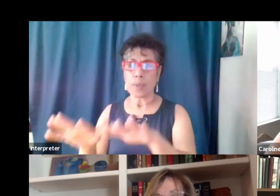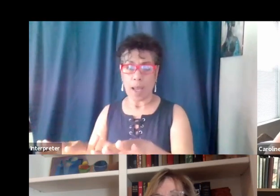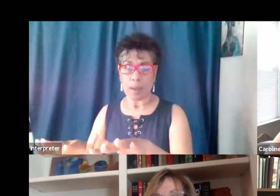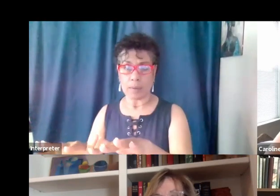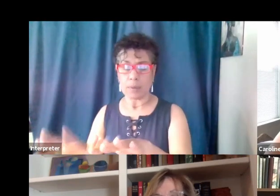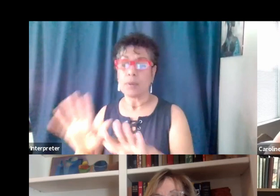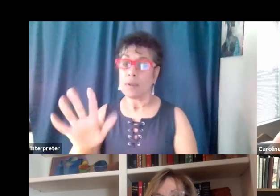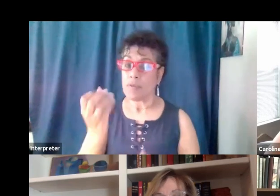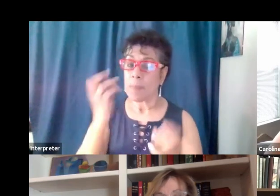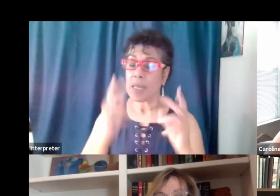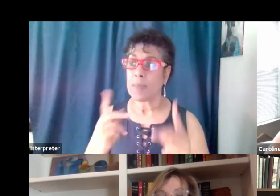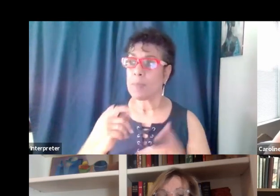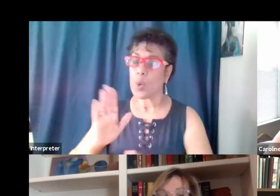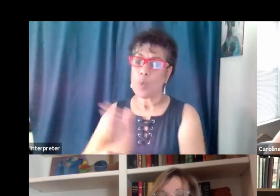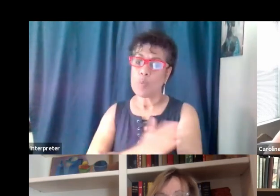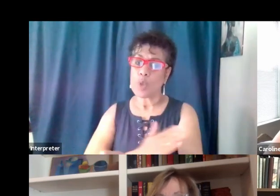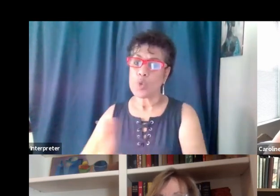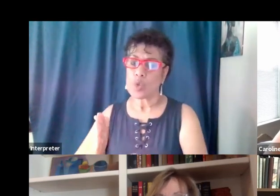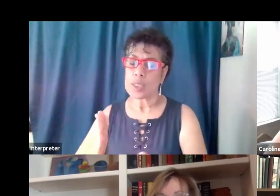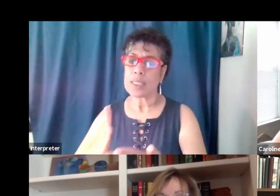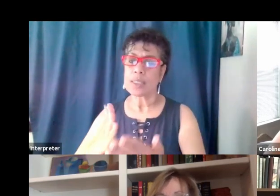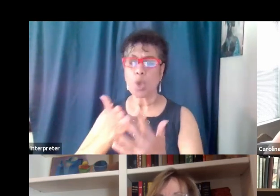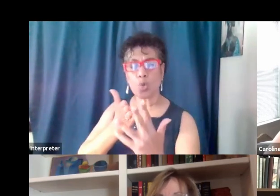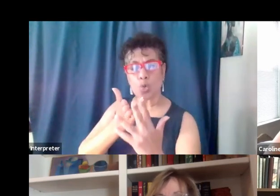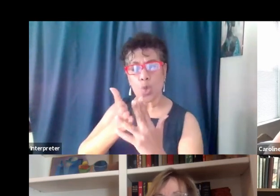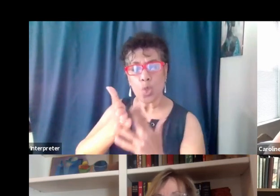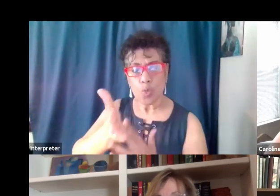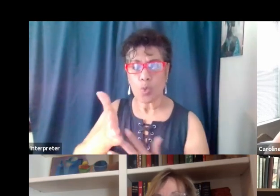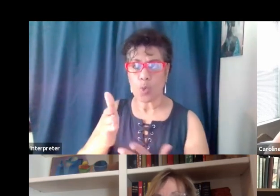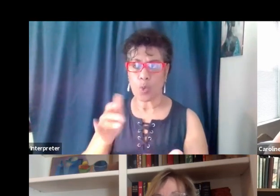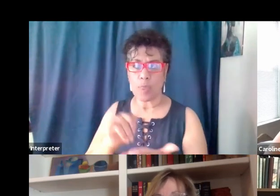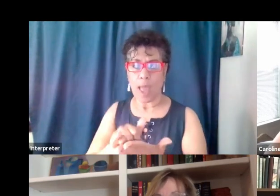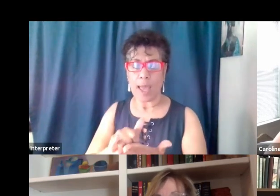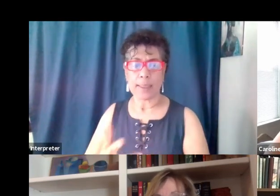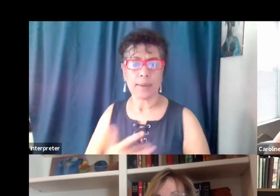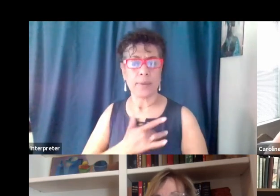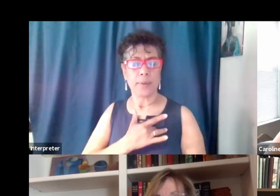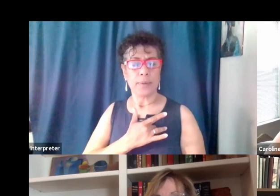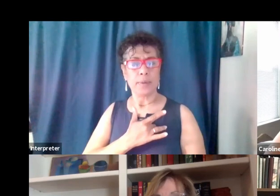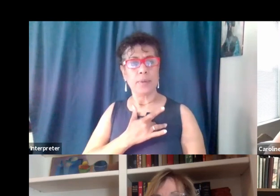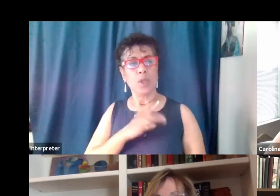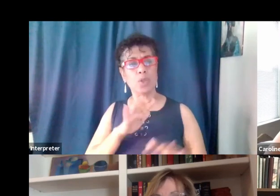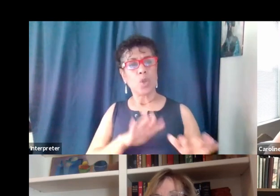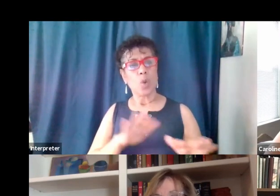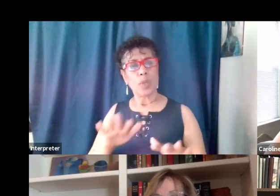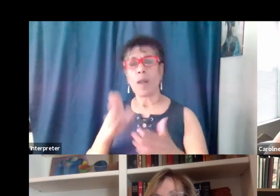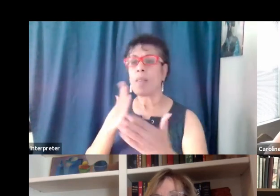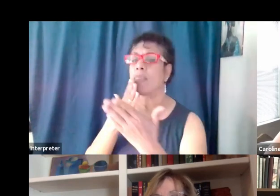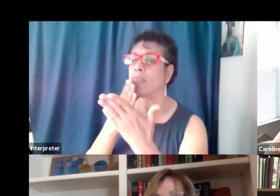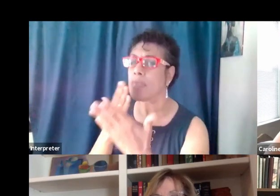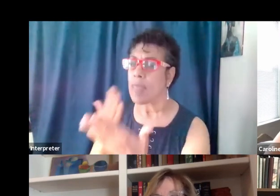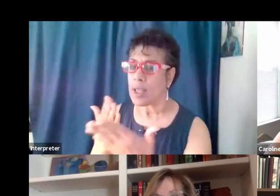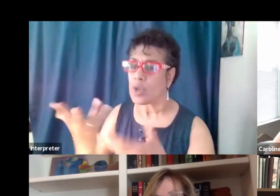us, music reaches through this lens and does just that. So thank you for being a part of this